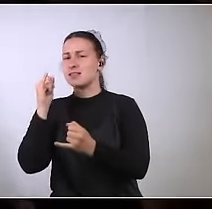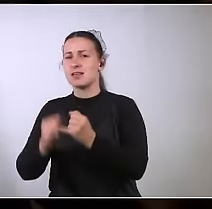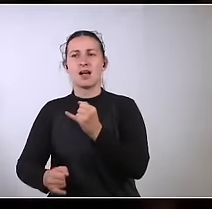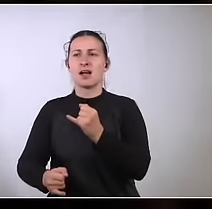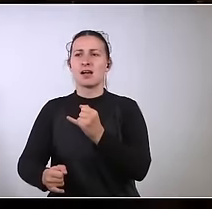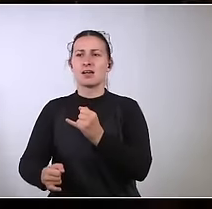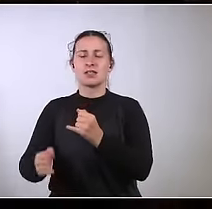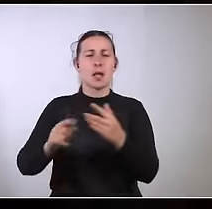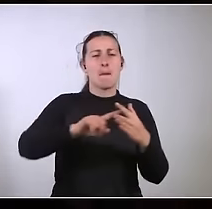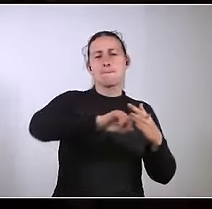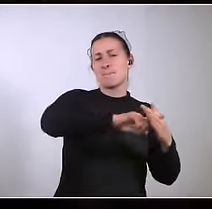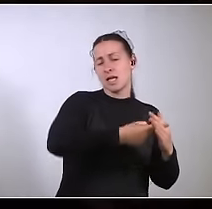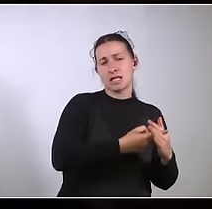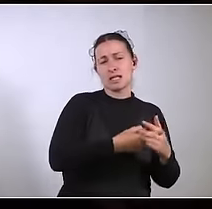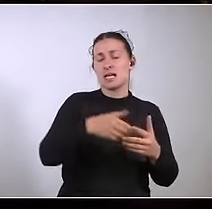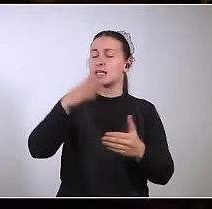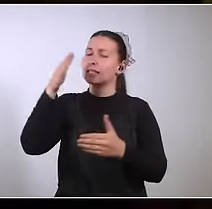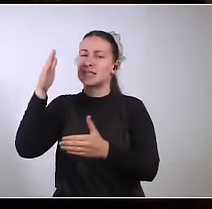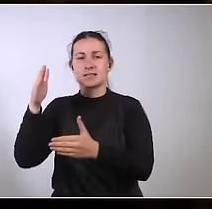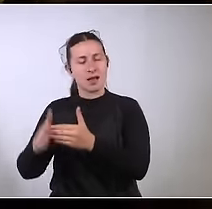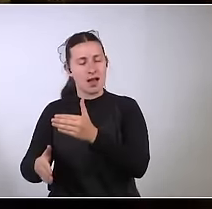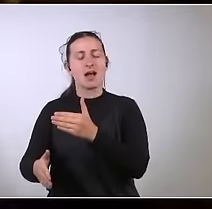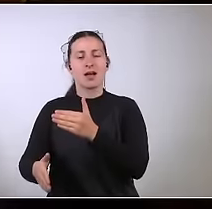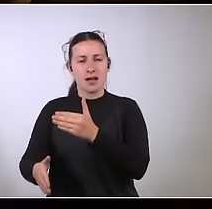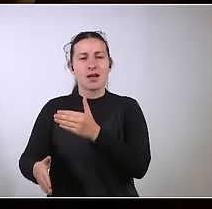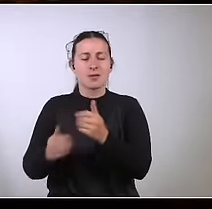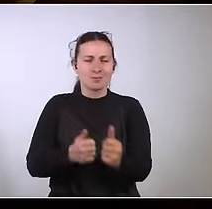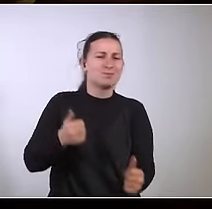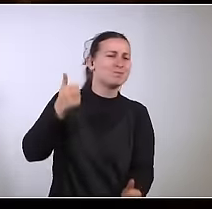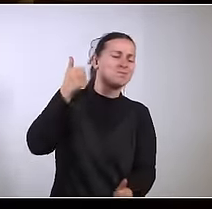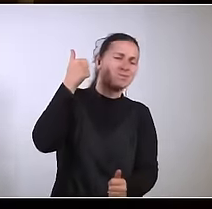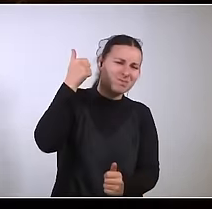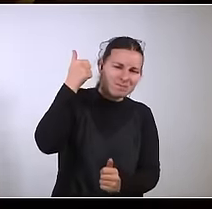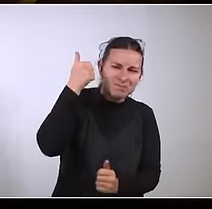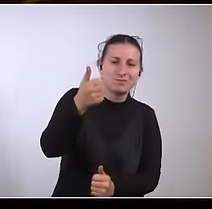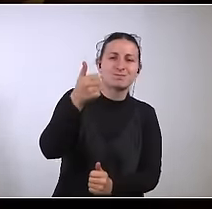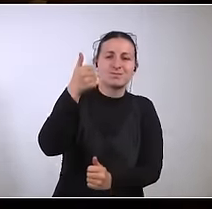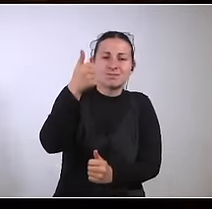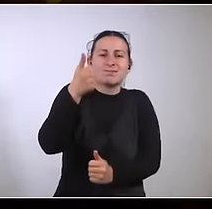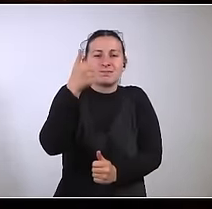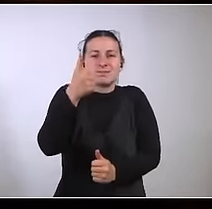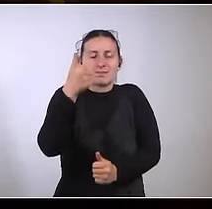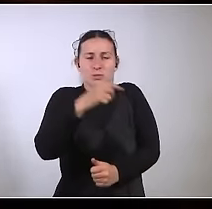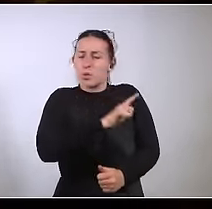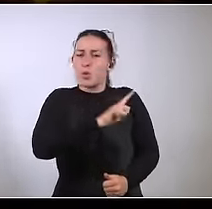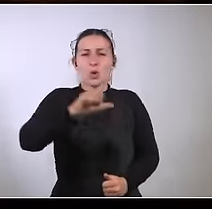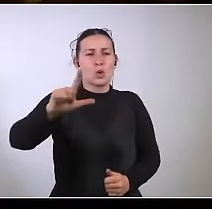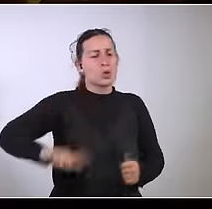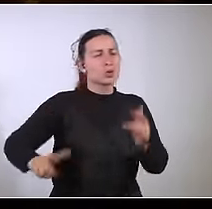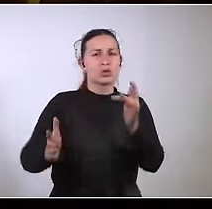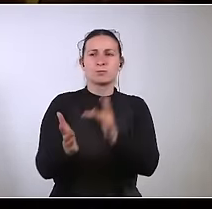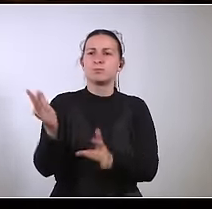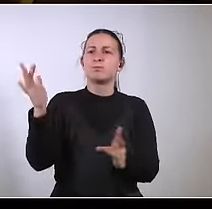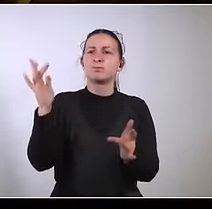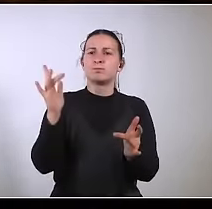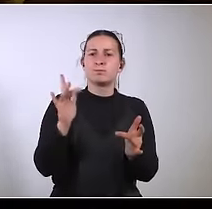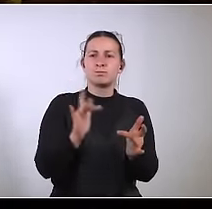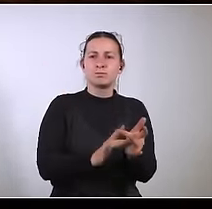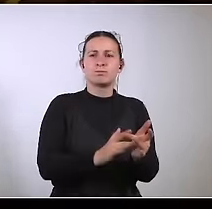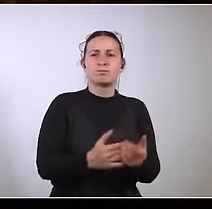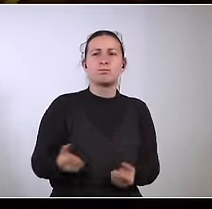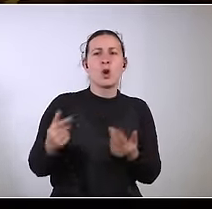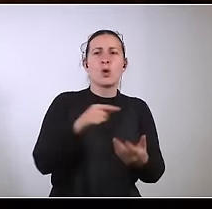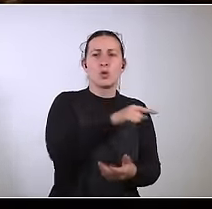the beginning and the end, Alpha and Omega, the Lord Jesus. How many of you know